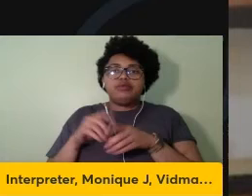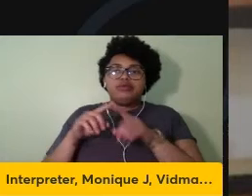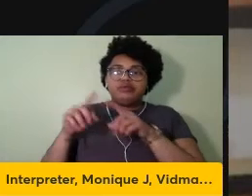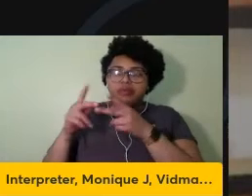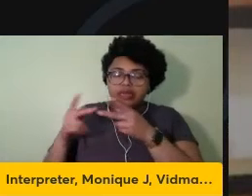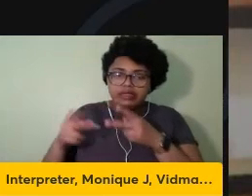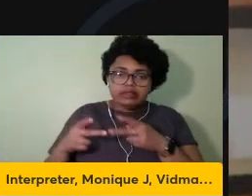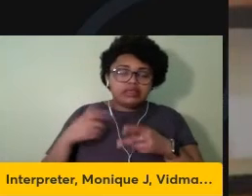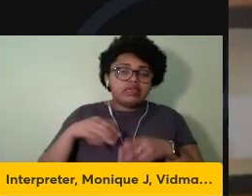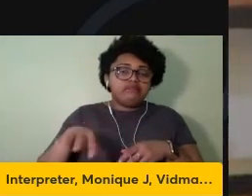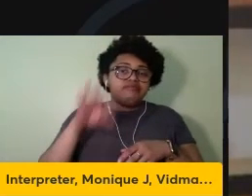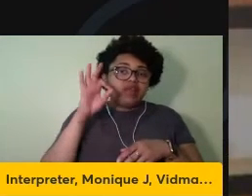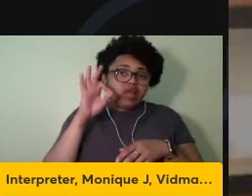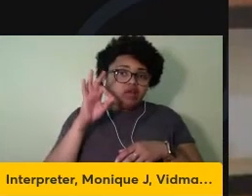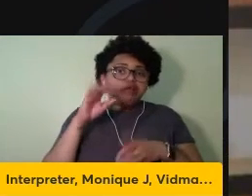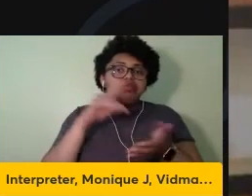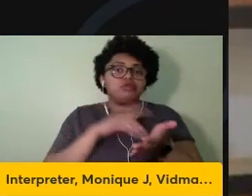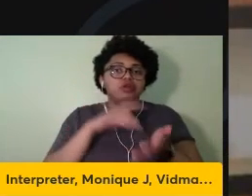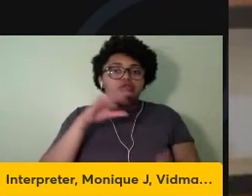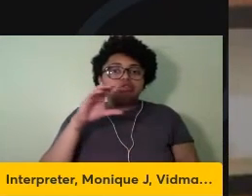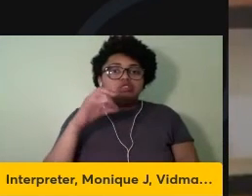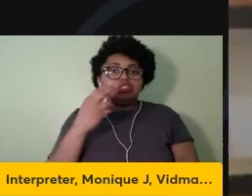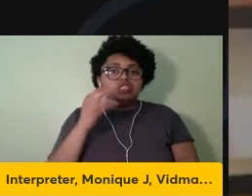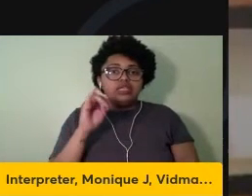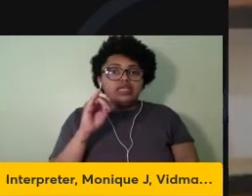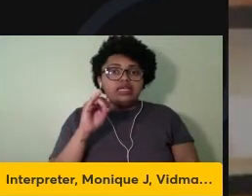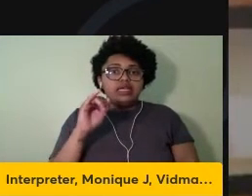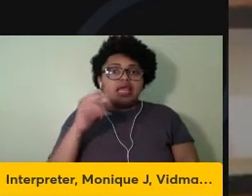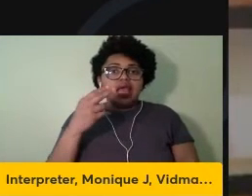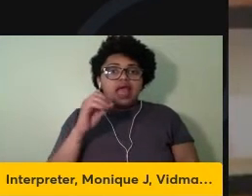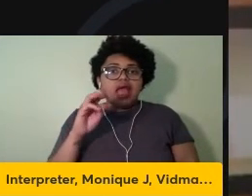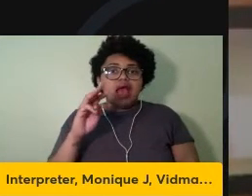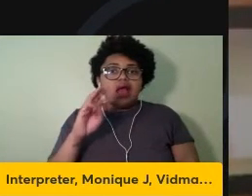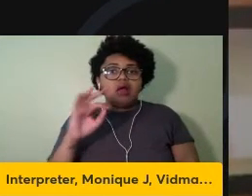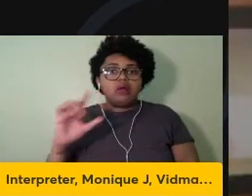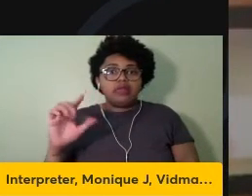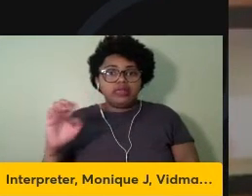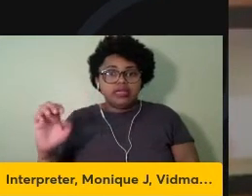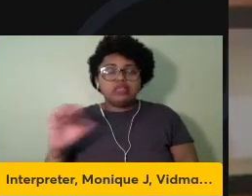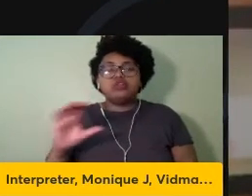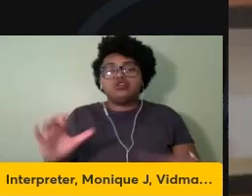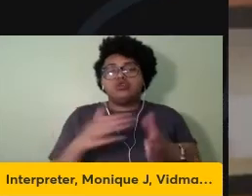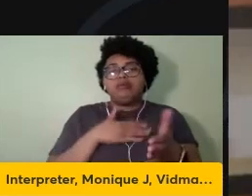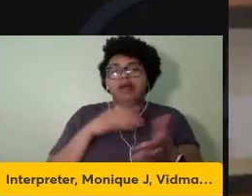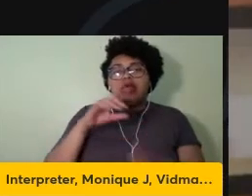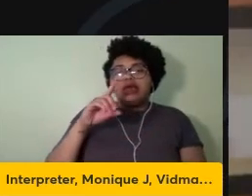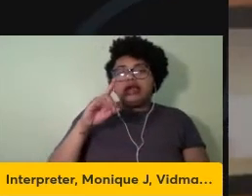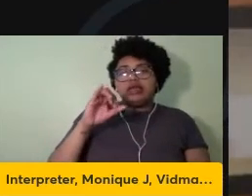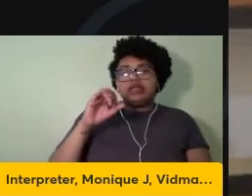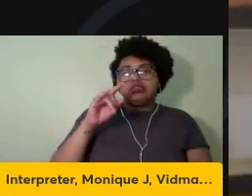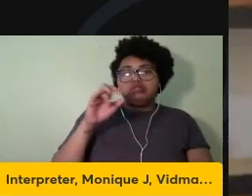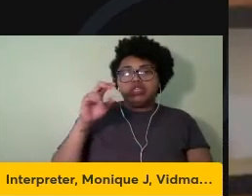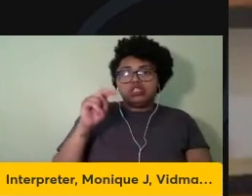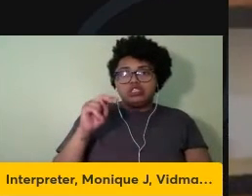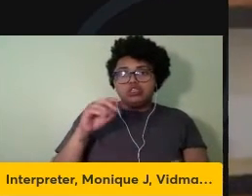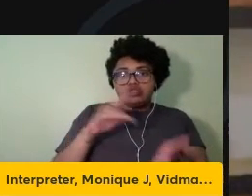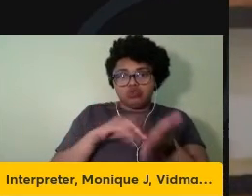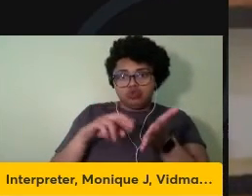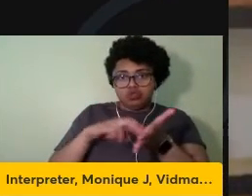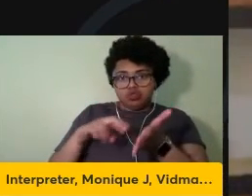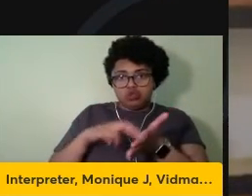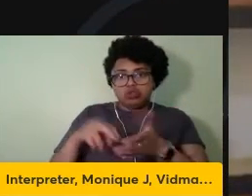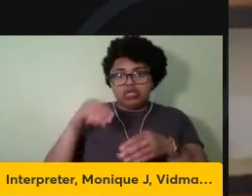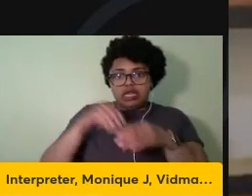Health to do my dissertation research. And in his lab, I started doing